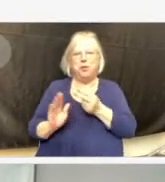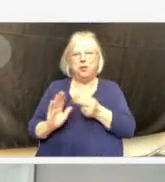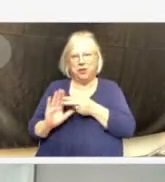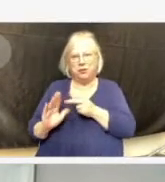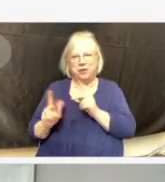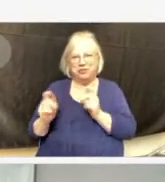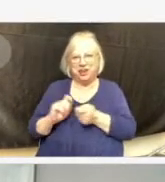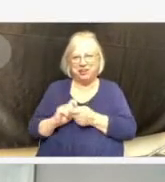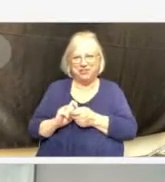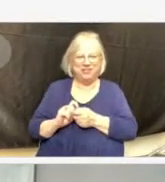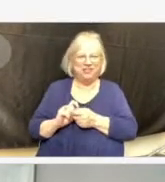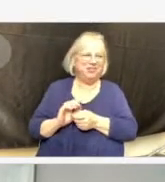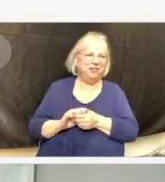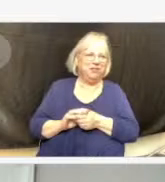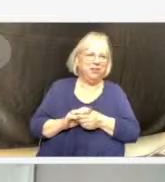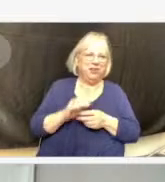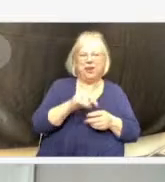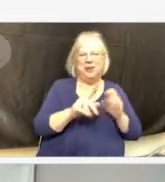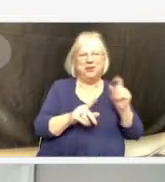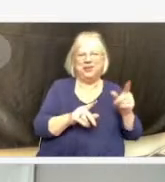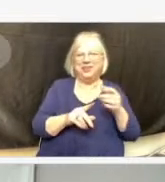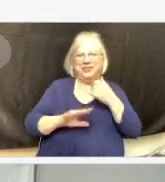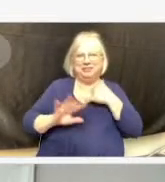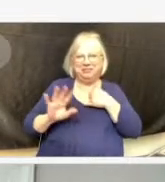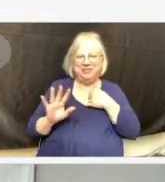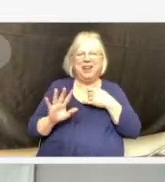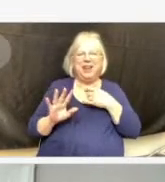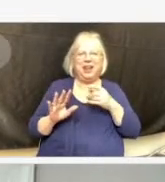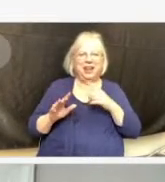I move for the approval of item LU